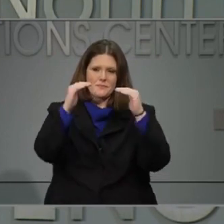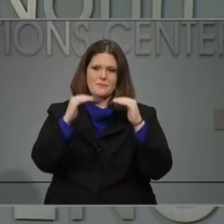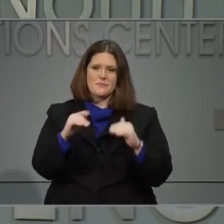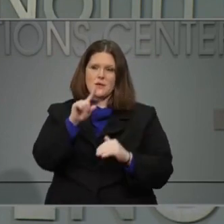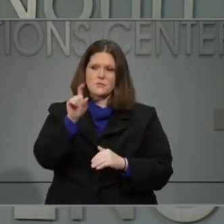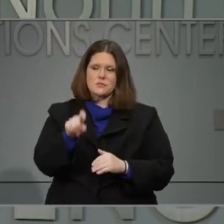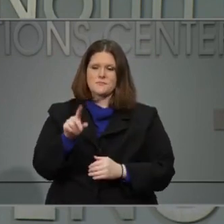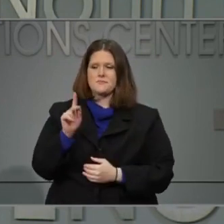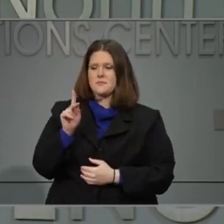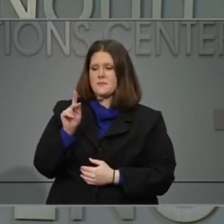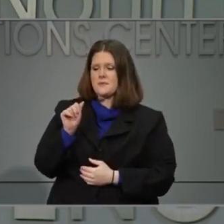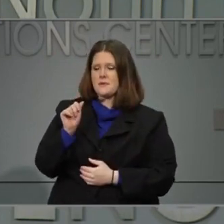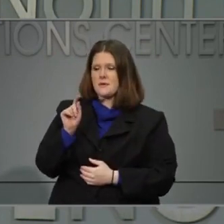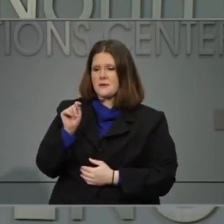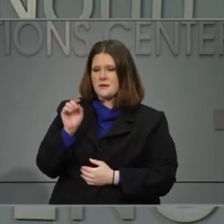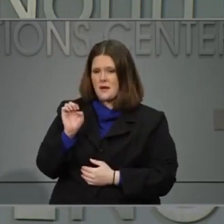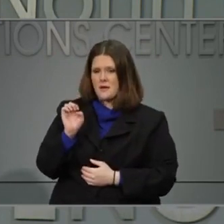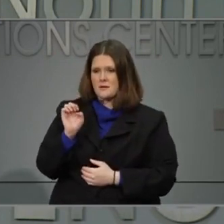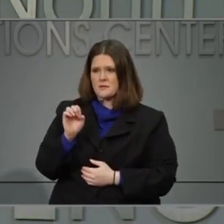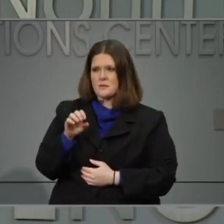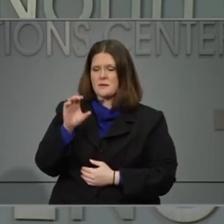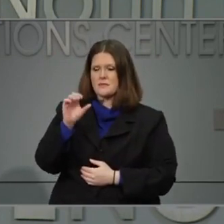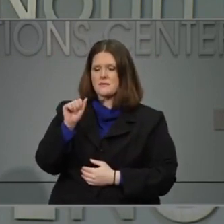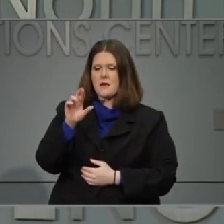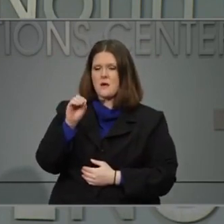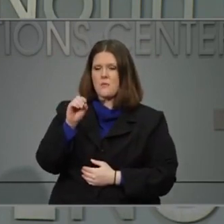Kate Martin, Carolina Public Press.